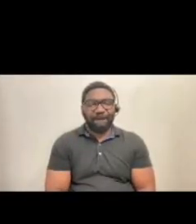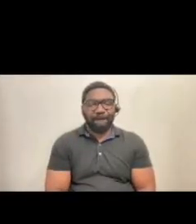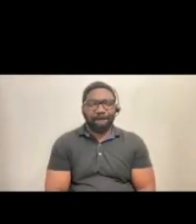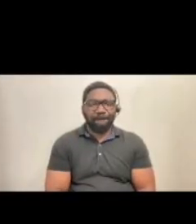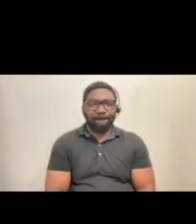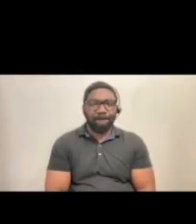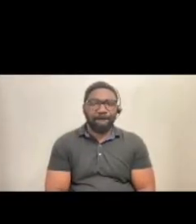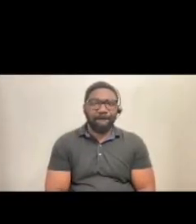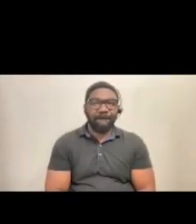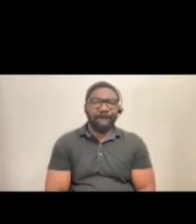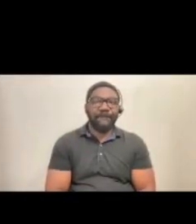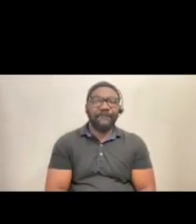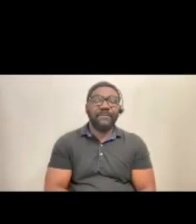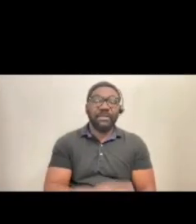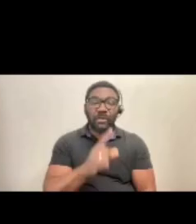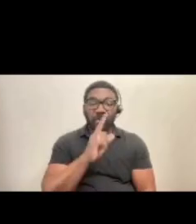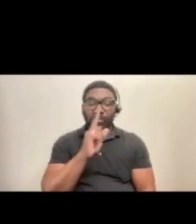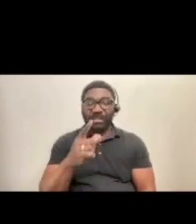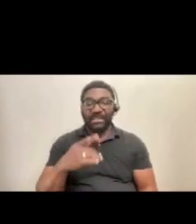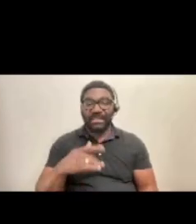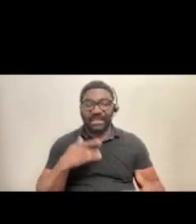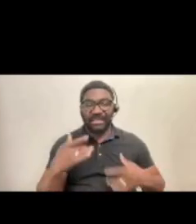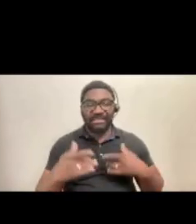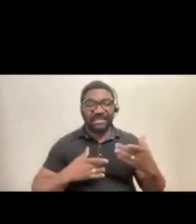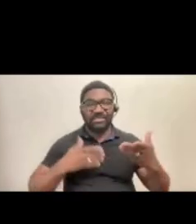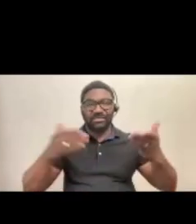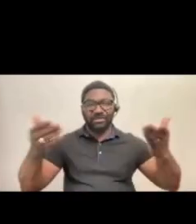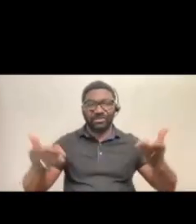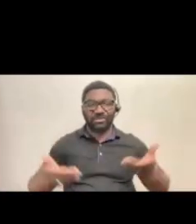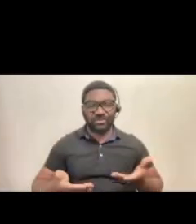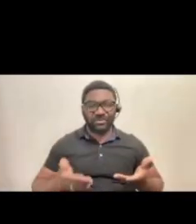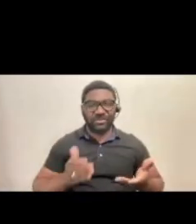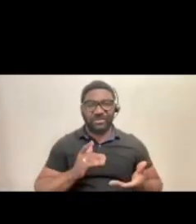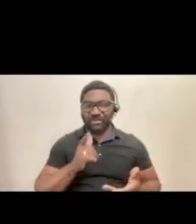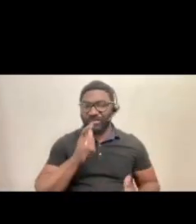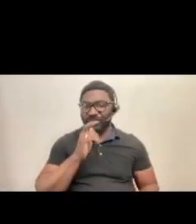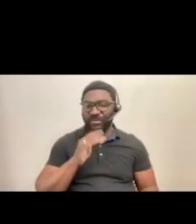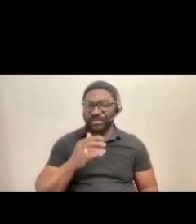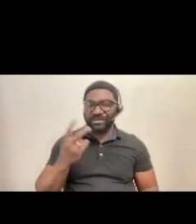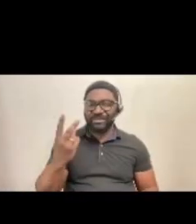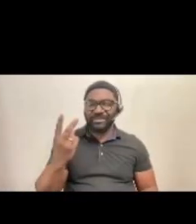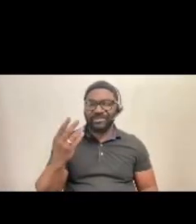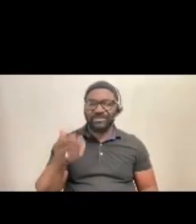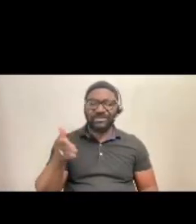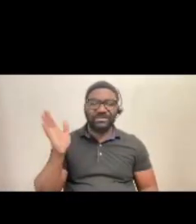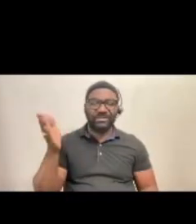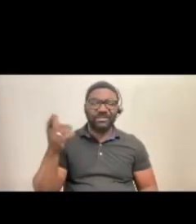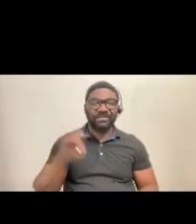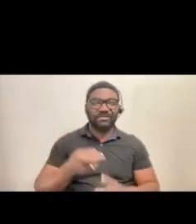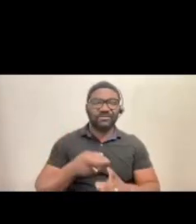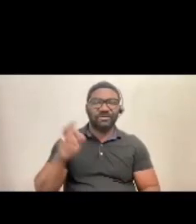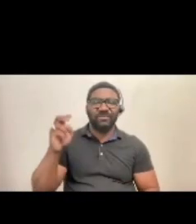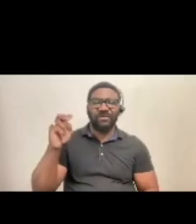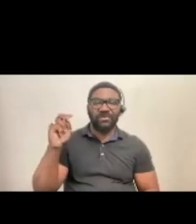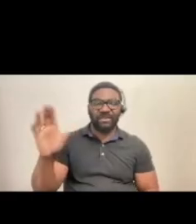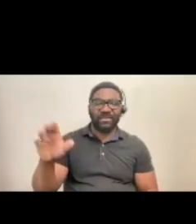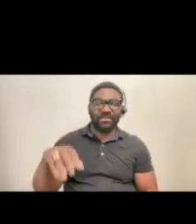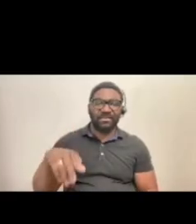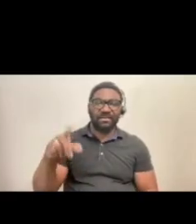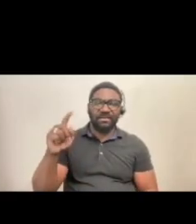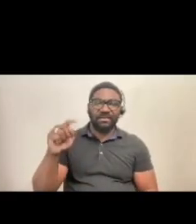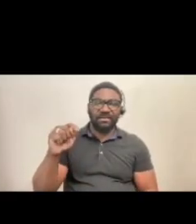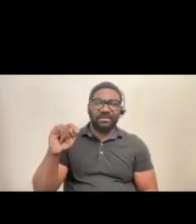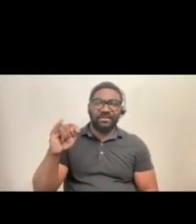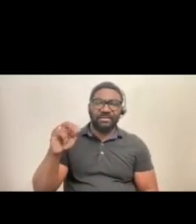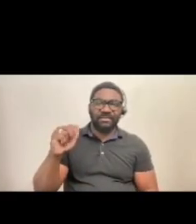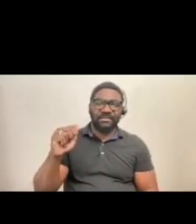And I am really excited to introduce our next two presenters from North Carolina, starting with Tina